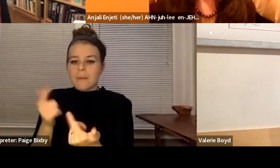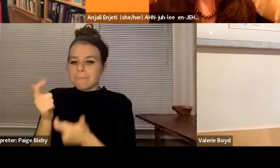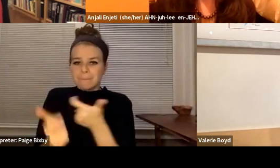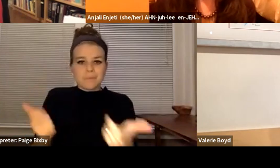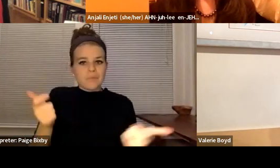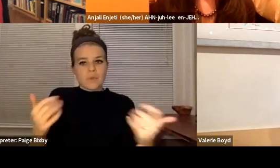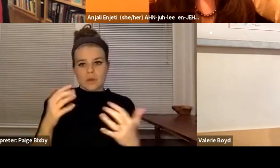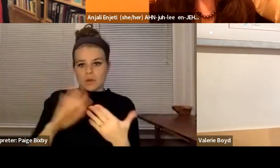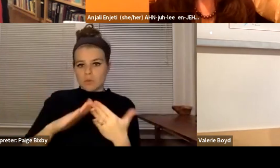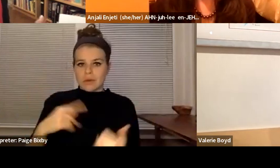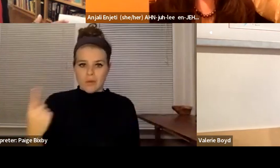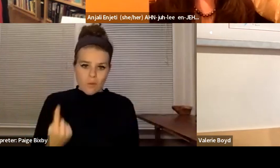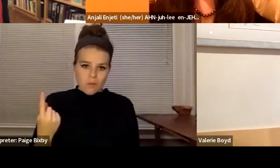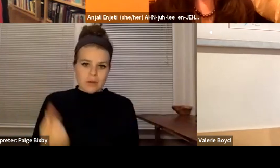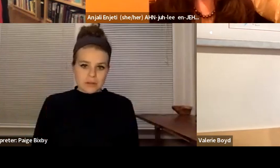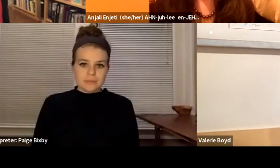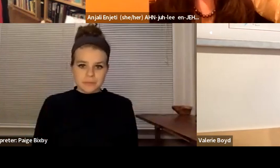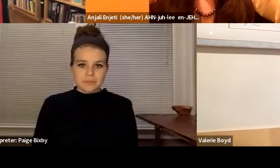always.